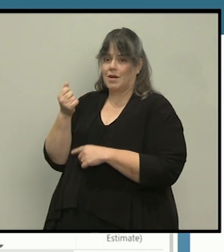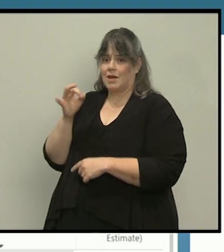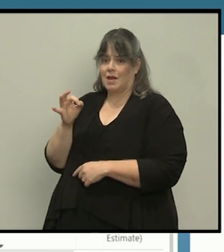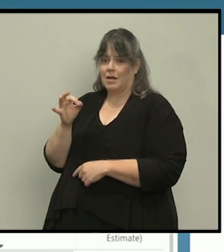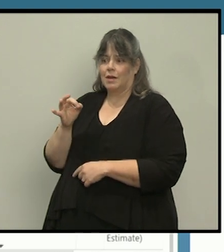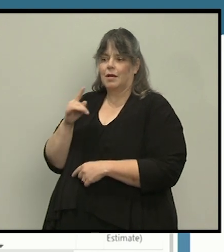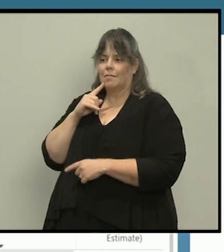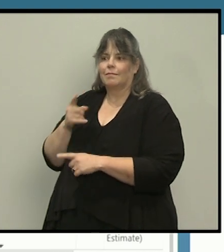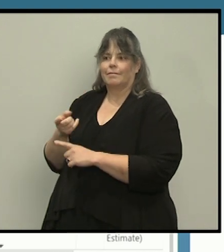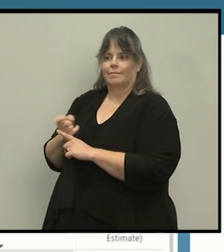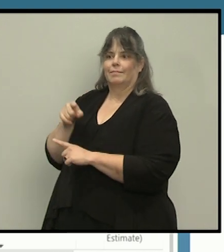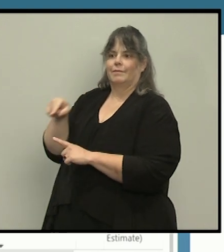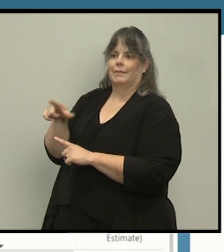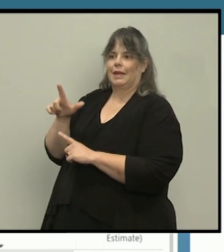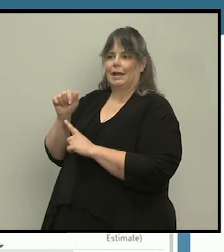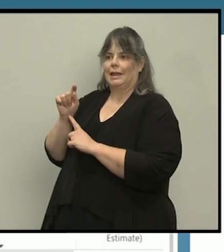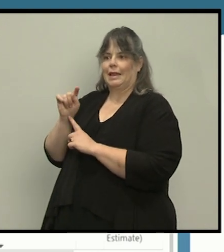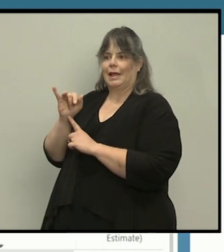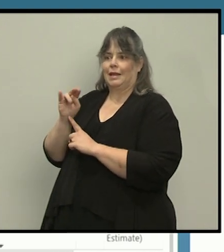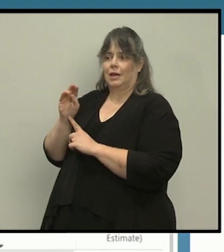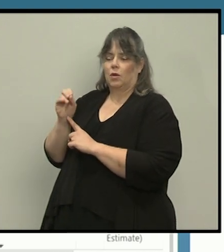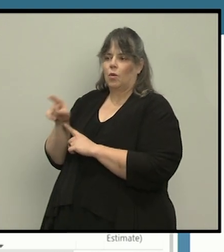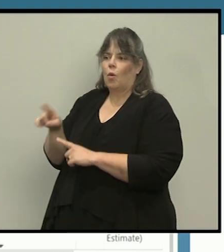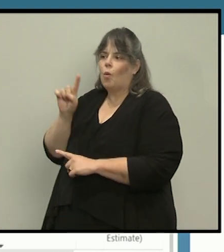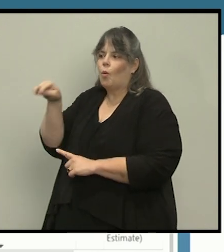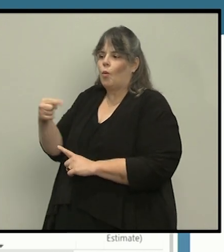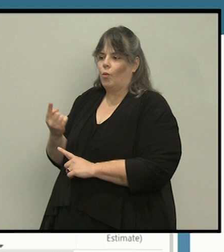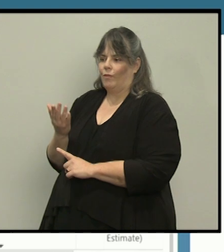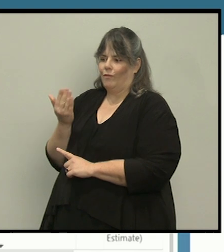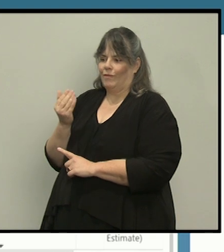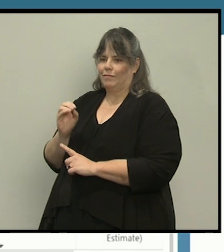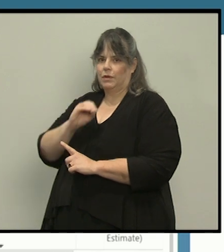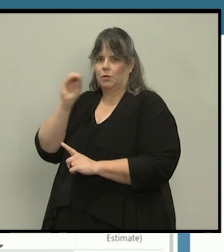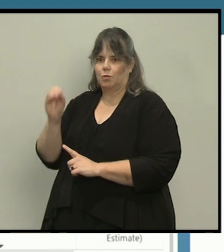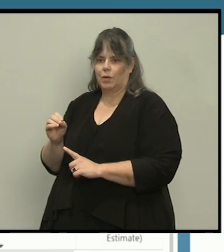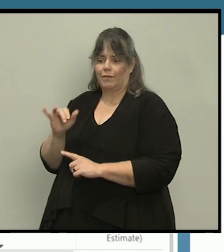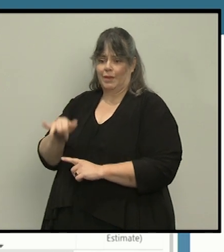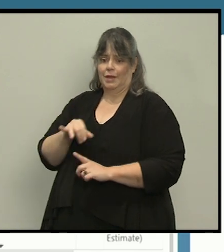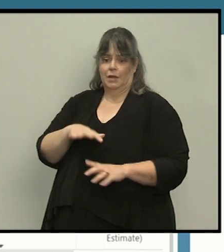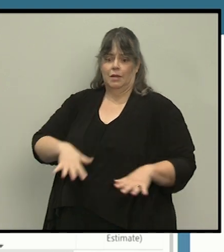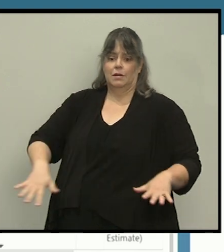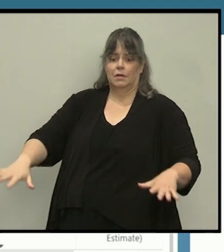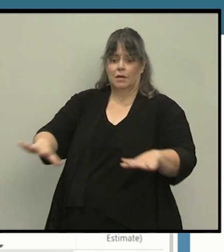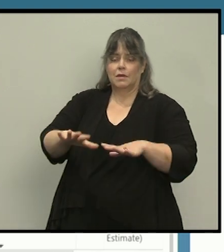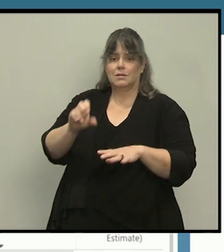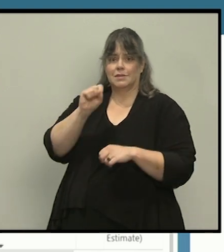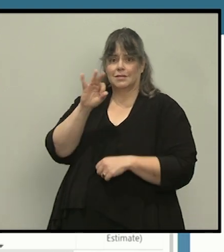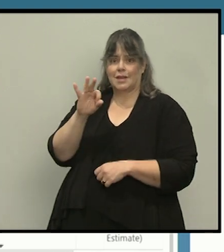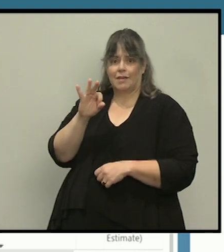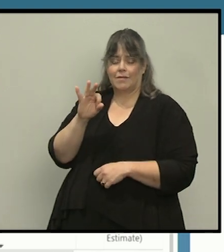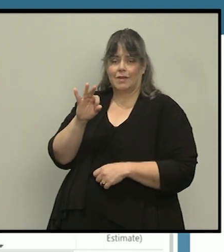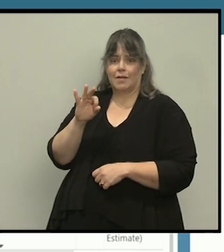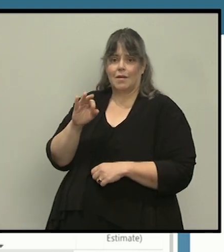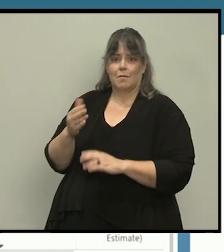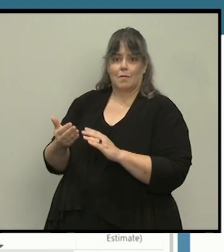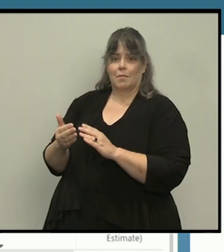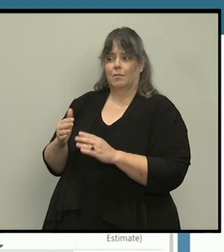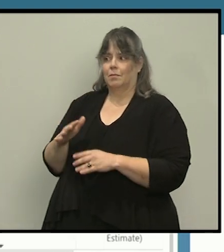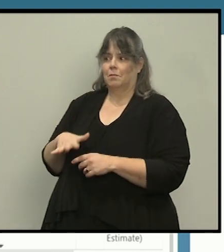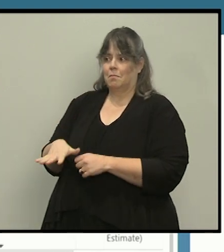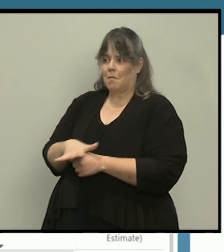among Latinos, although they make up only 15% of the San Francisco population.